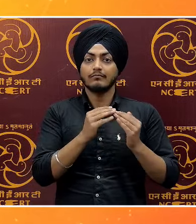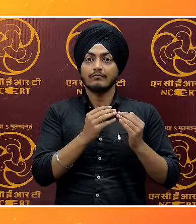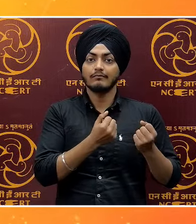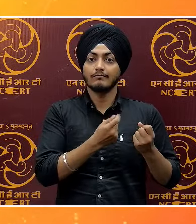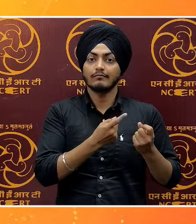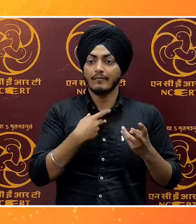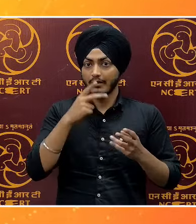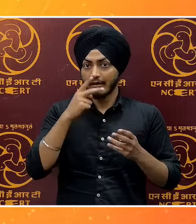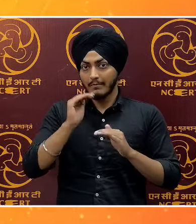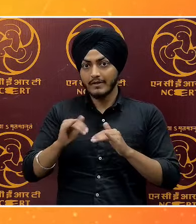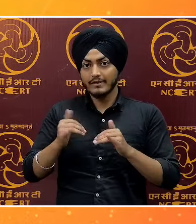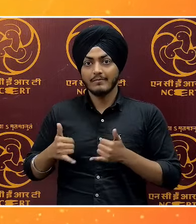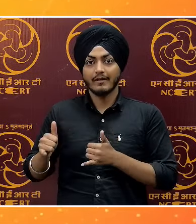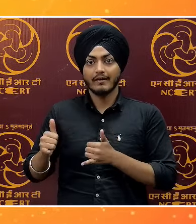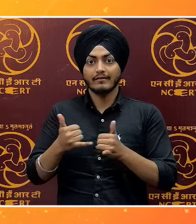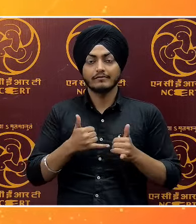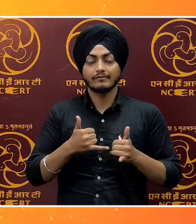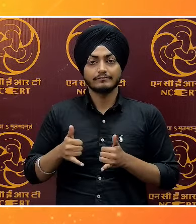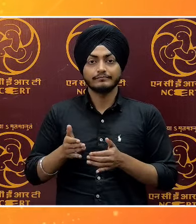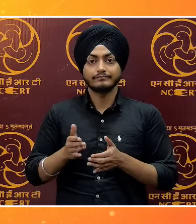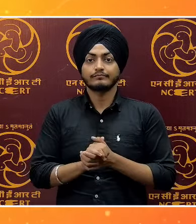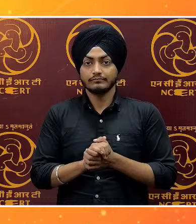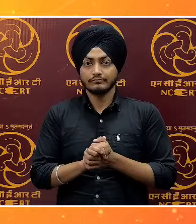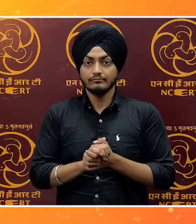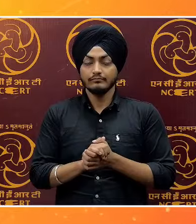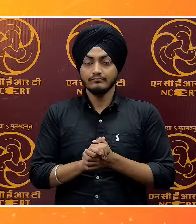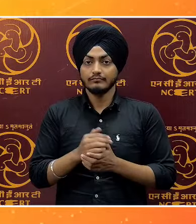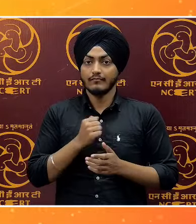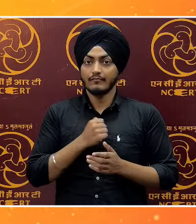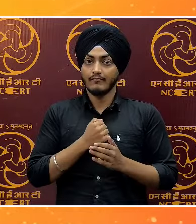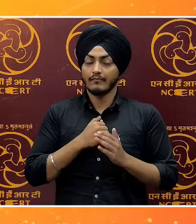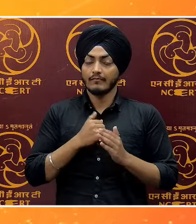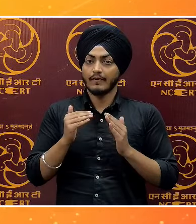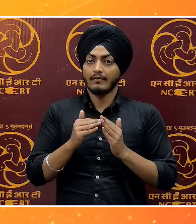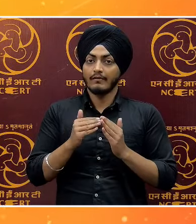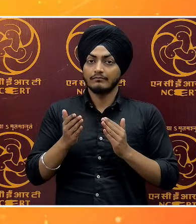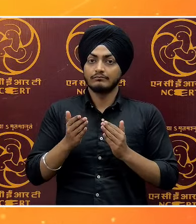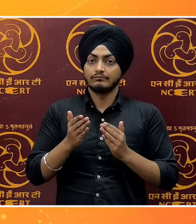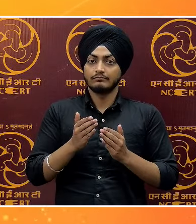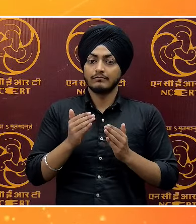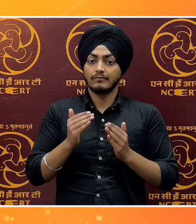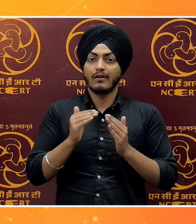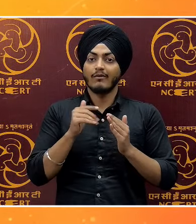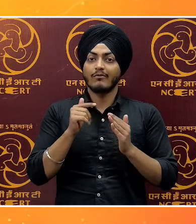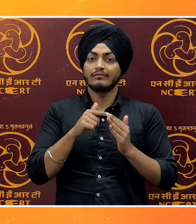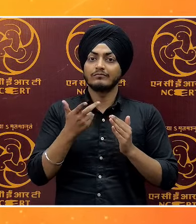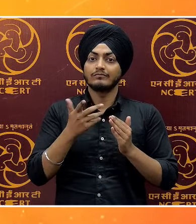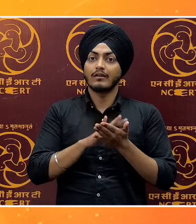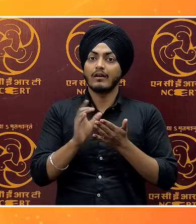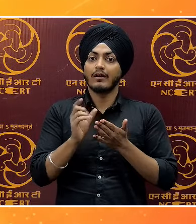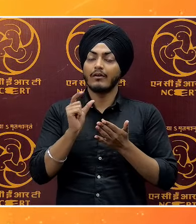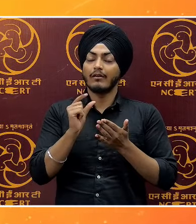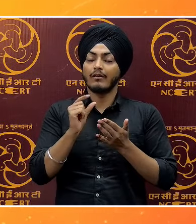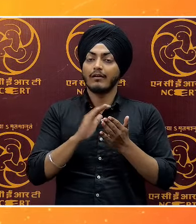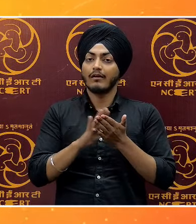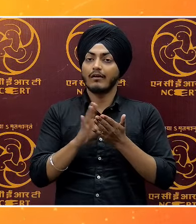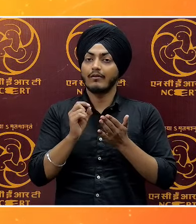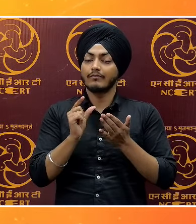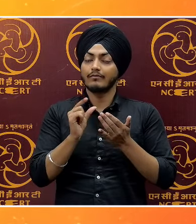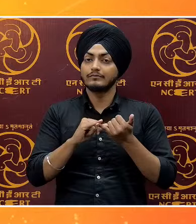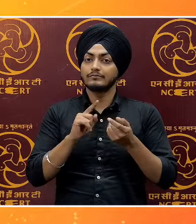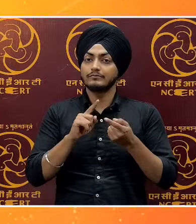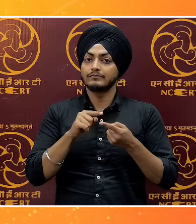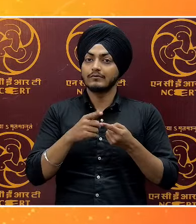Yeah. Okay. So again, house. So what is a house? A place where We we live